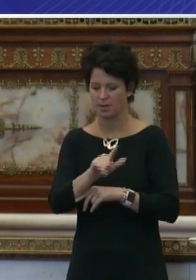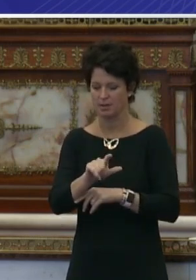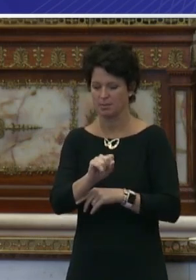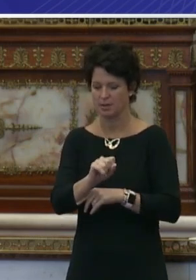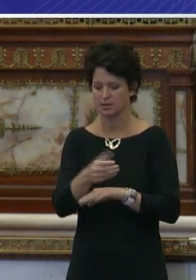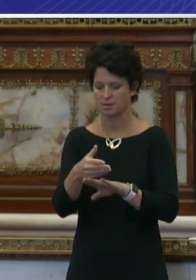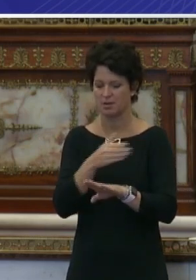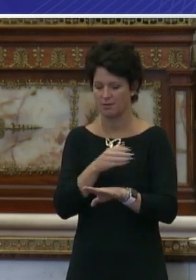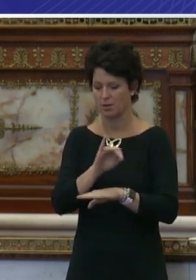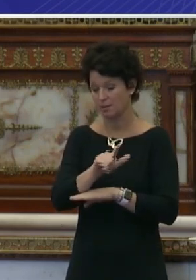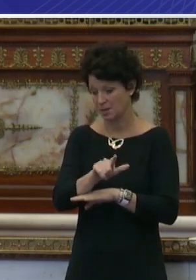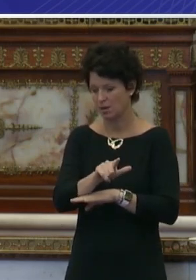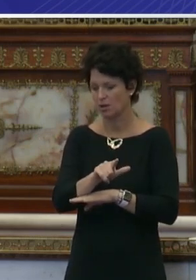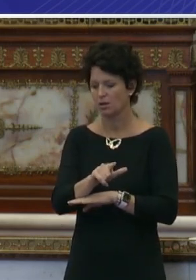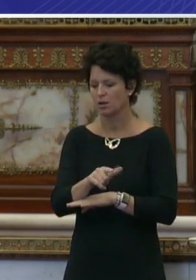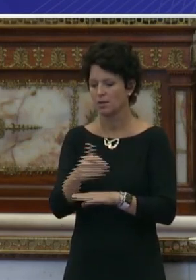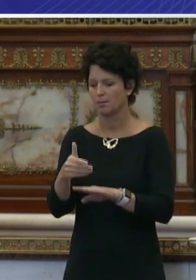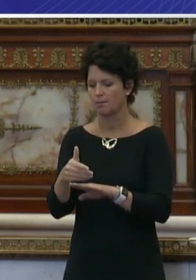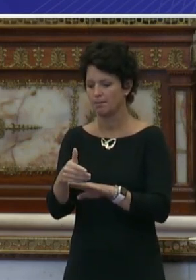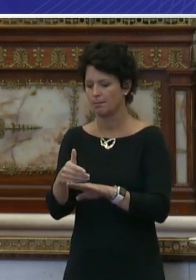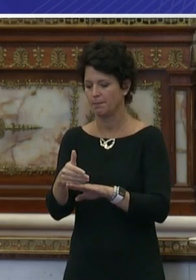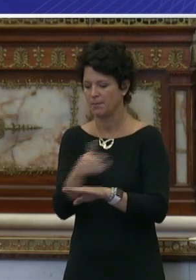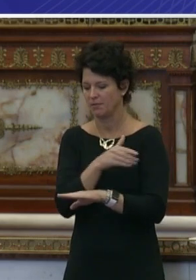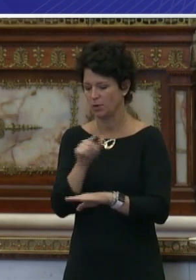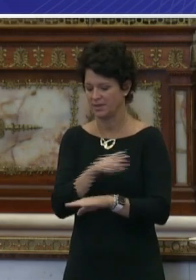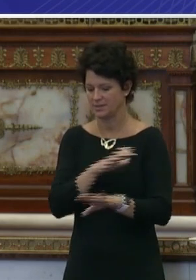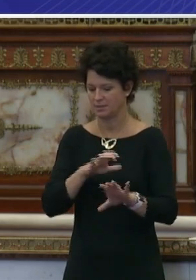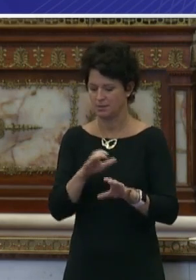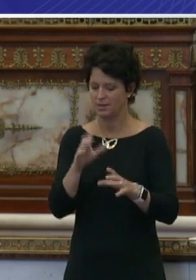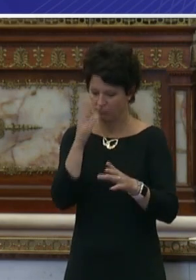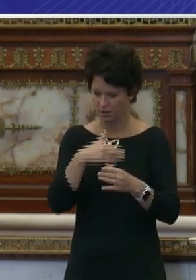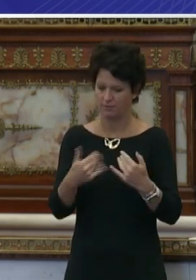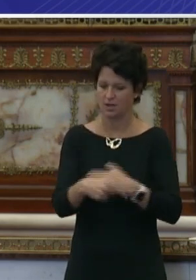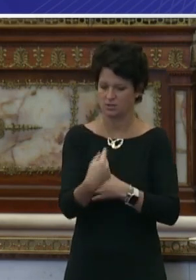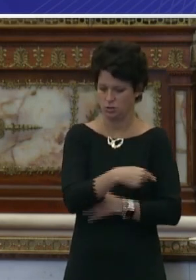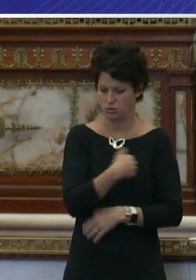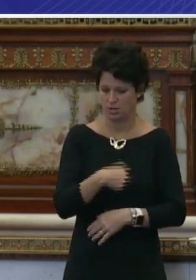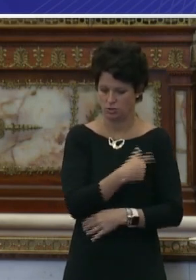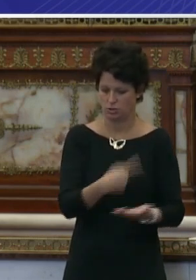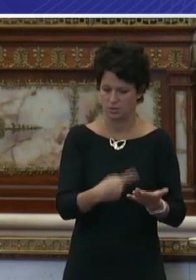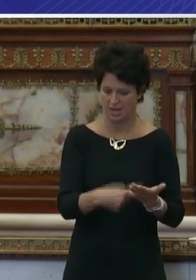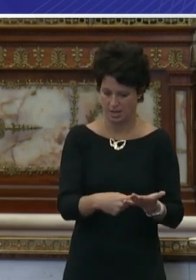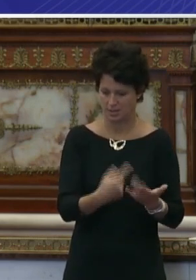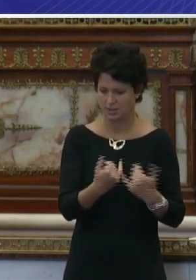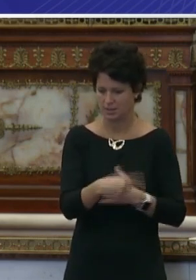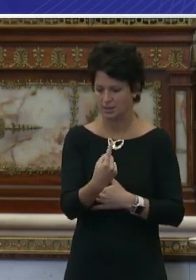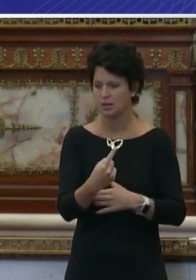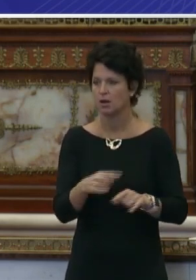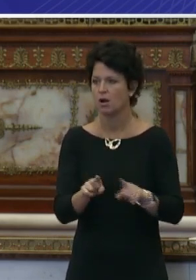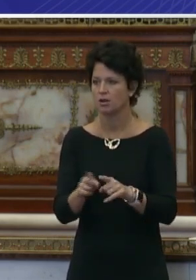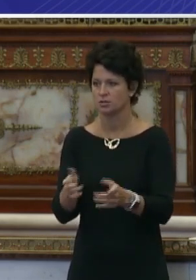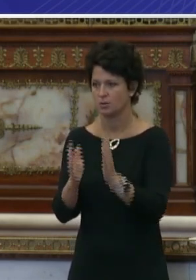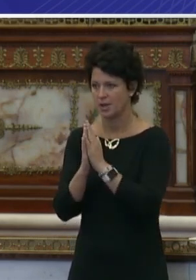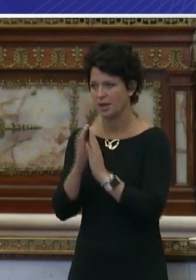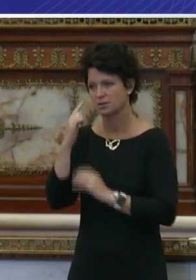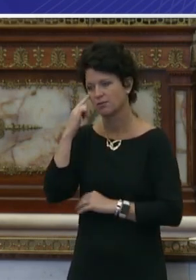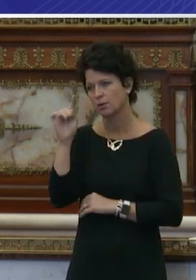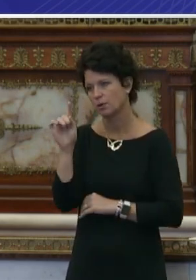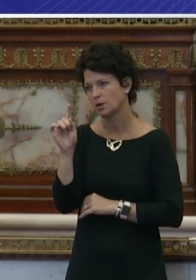the bill to be taken before this committee today. And if we could ask